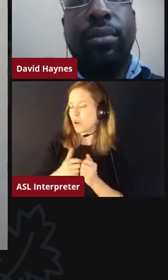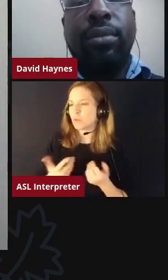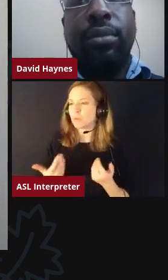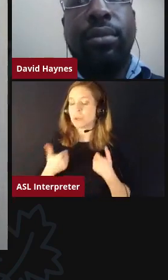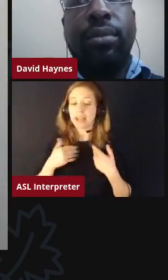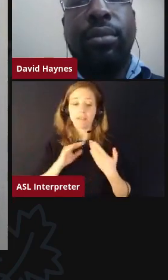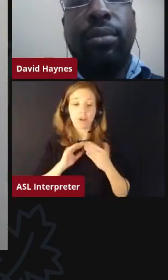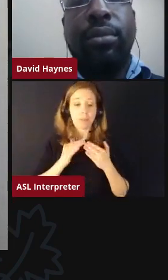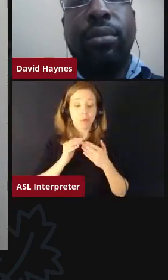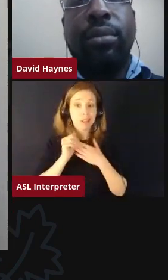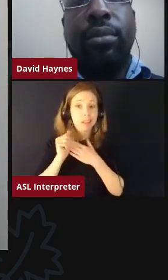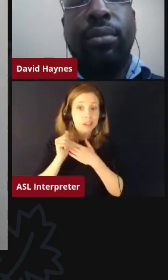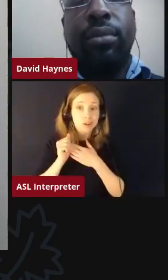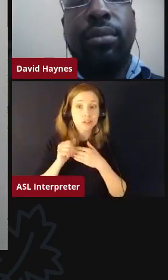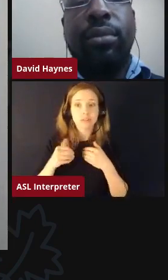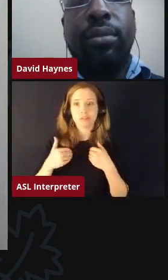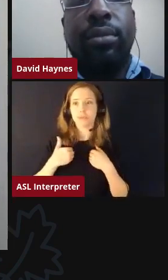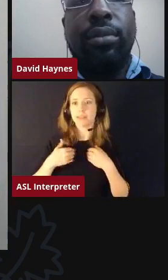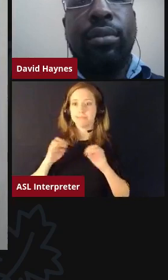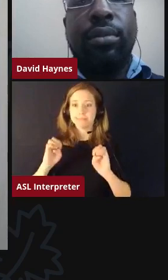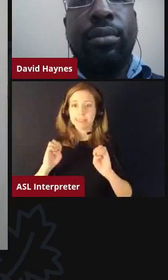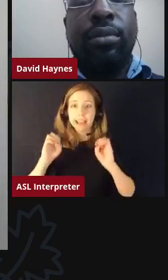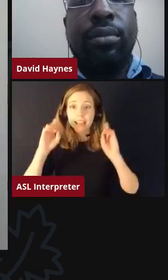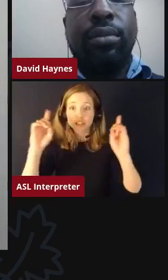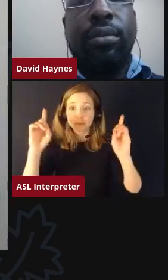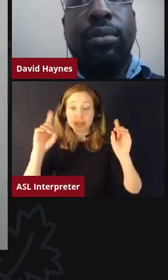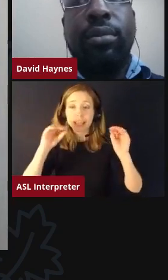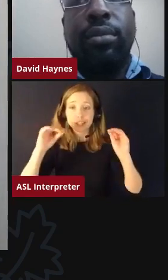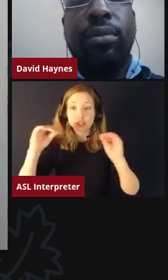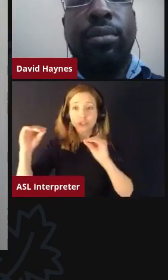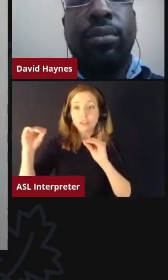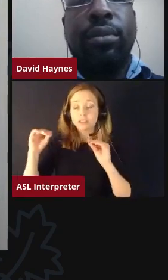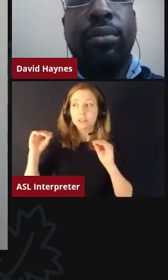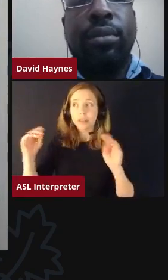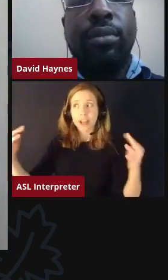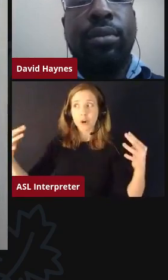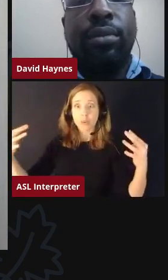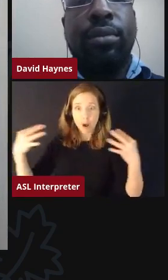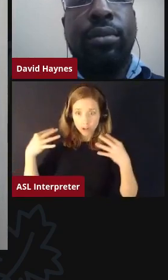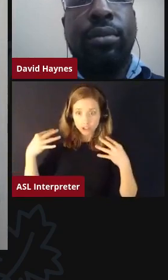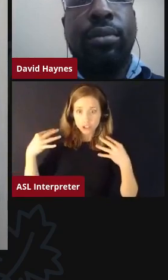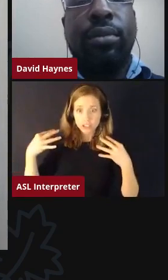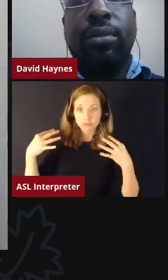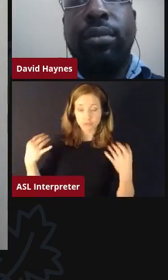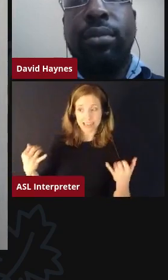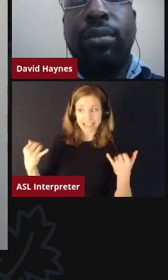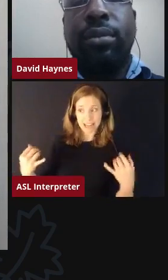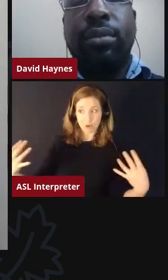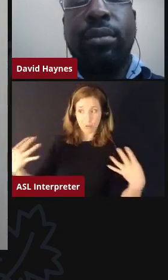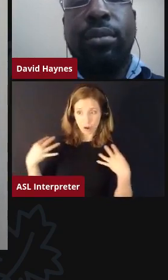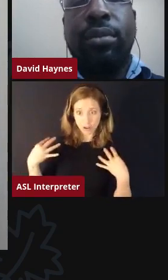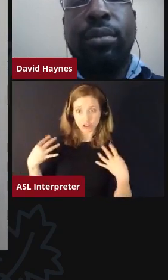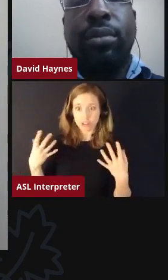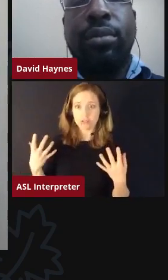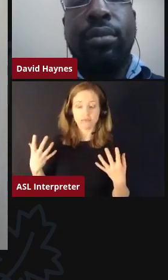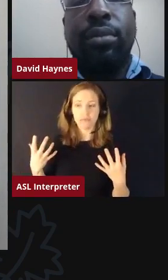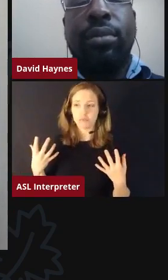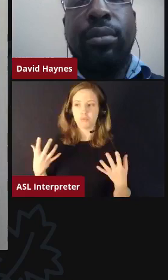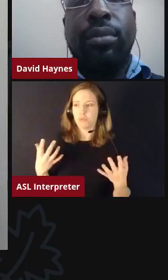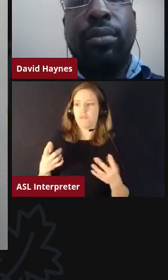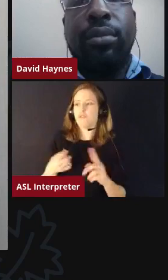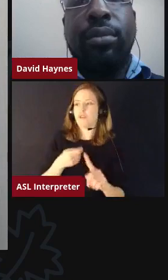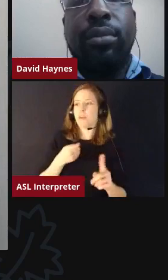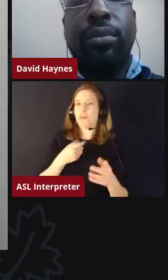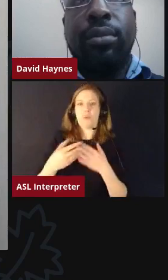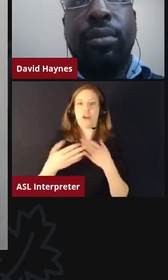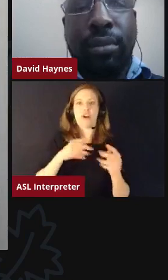educators who are watching this, taking part in, listening or watching from wherever, how can they